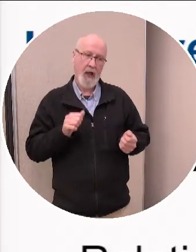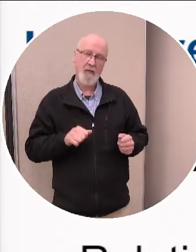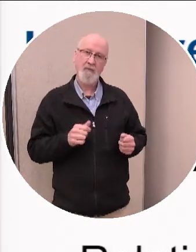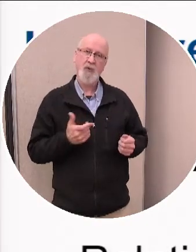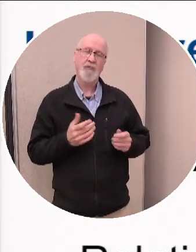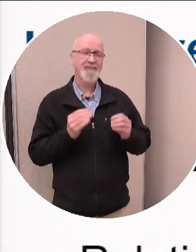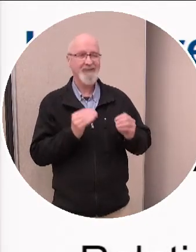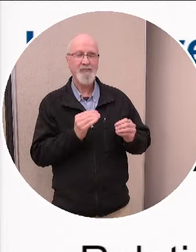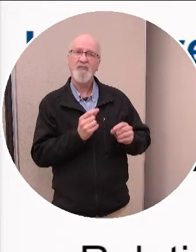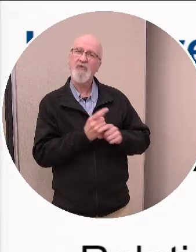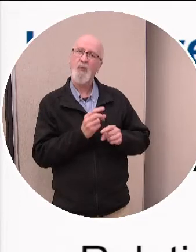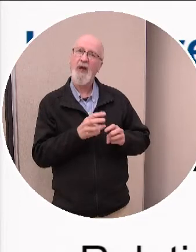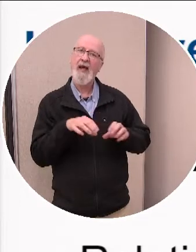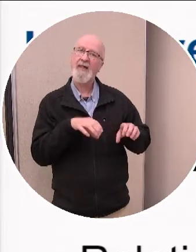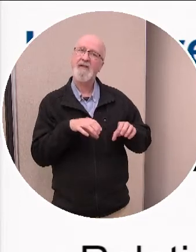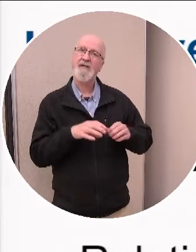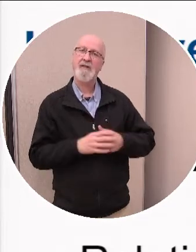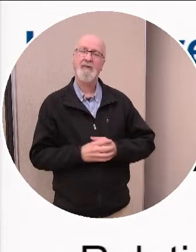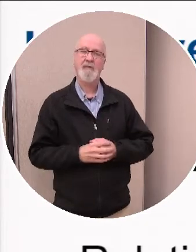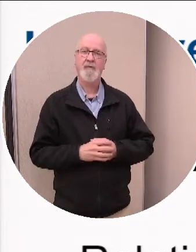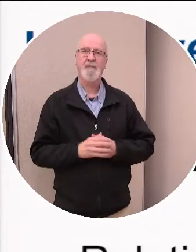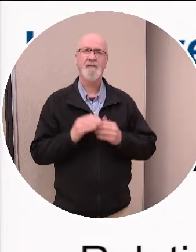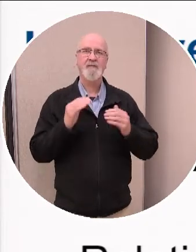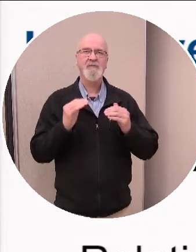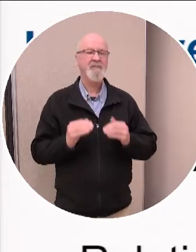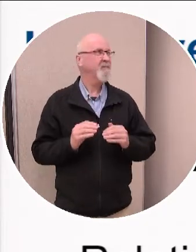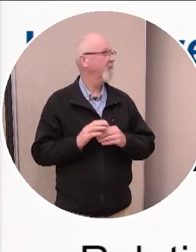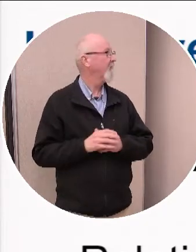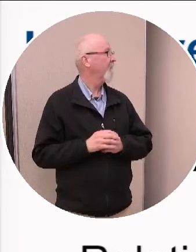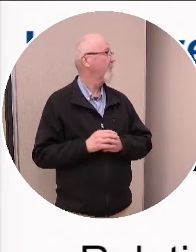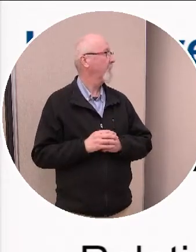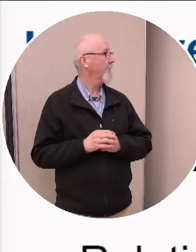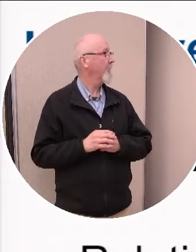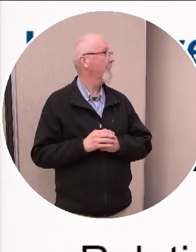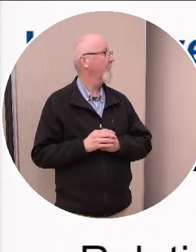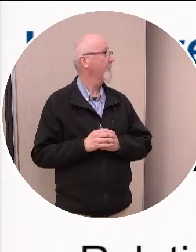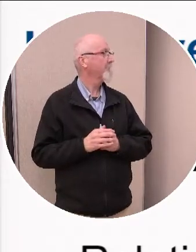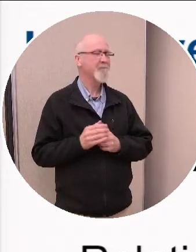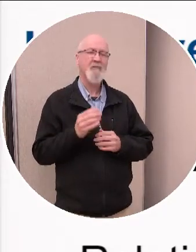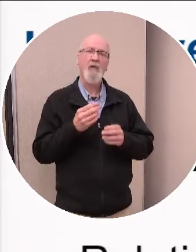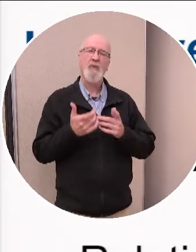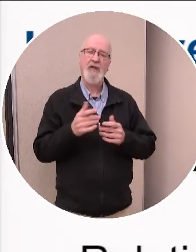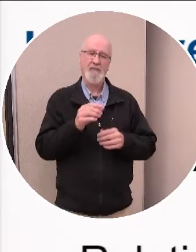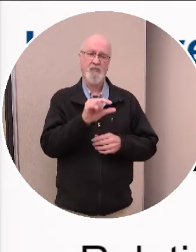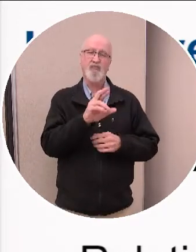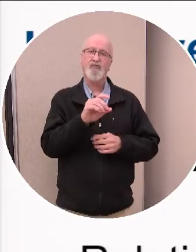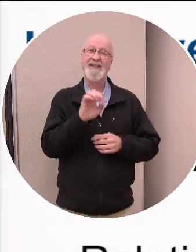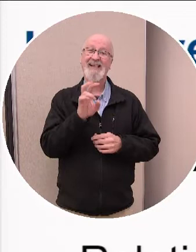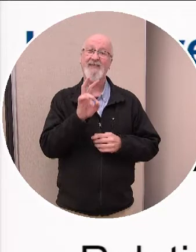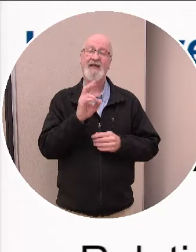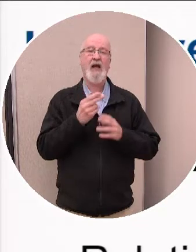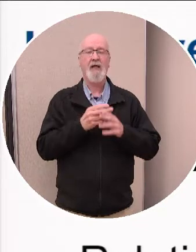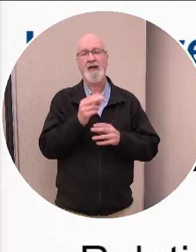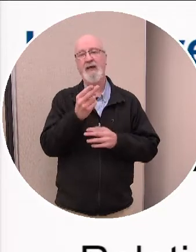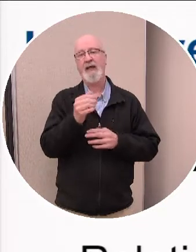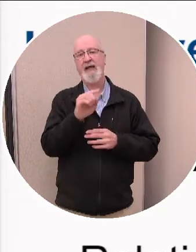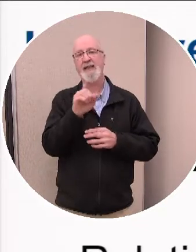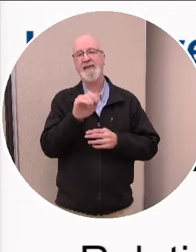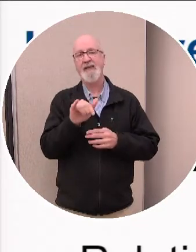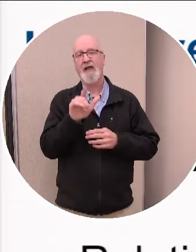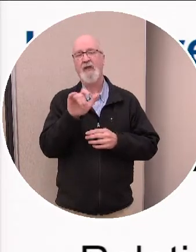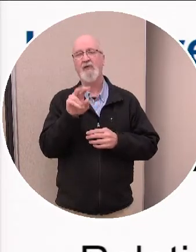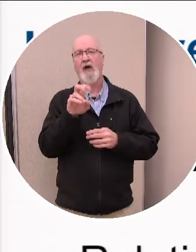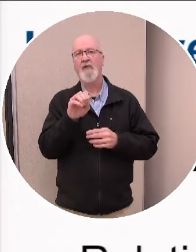Next slide. We have a Hazy Love program, and that's offered to grade 7 students. Hazy Love is a program about